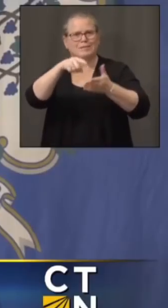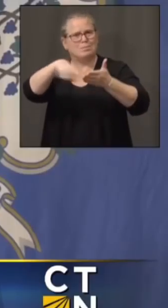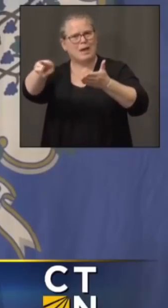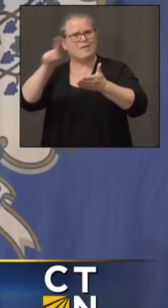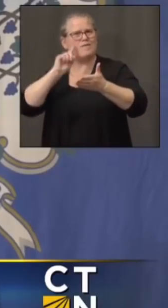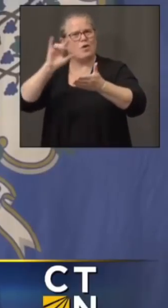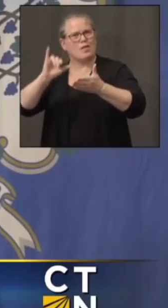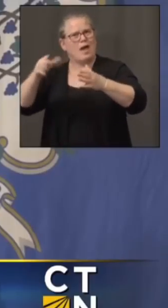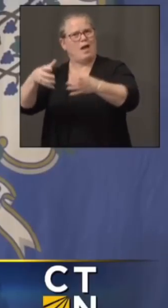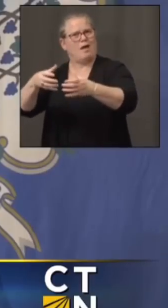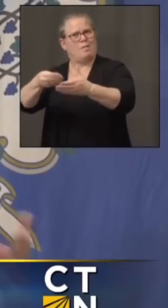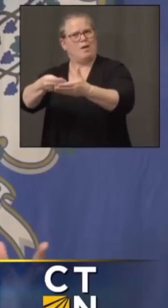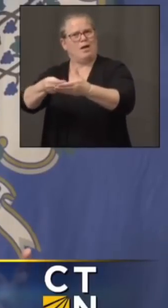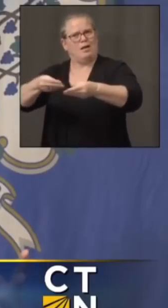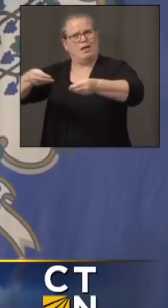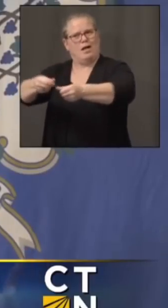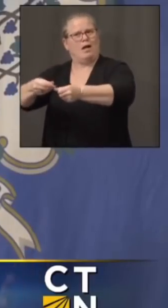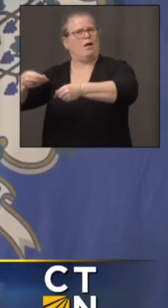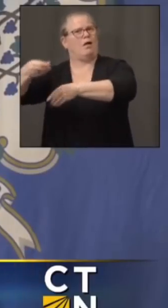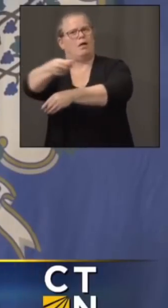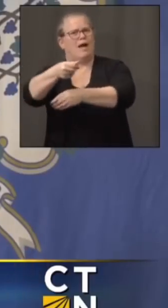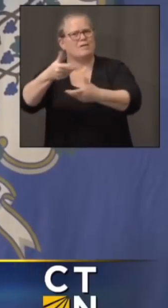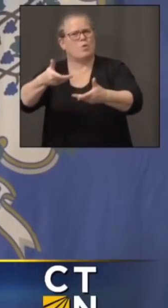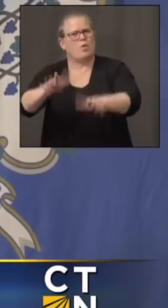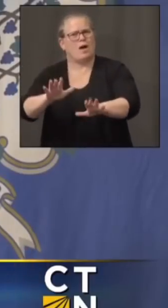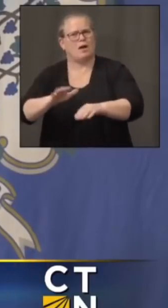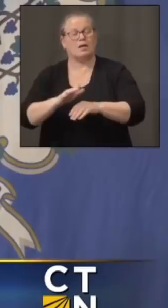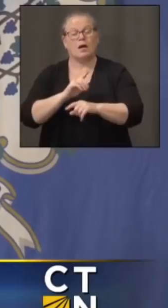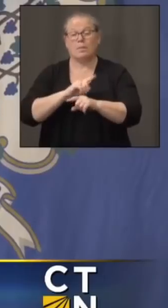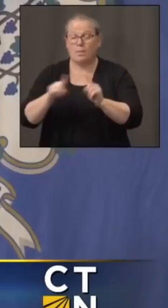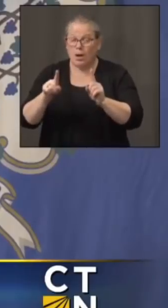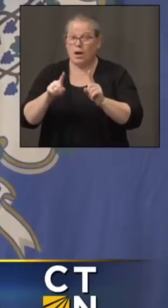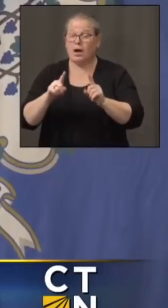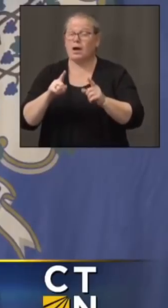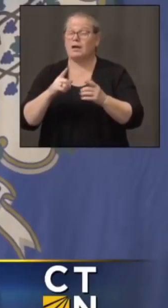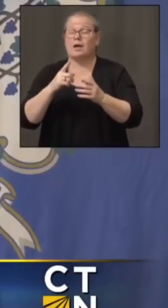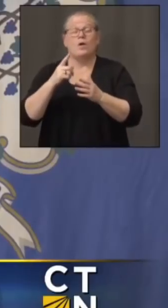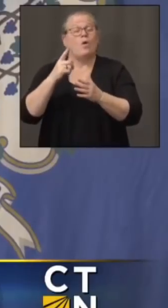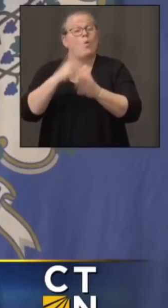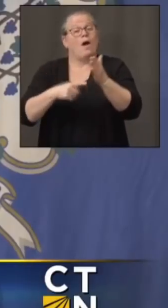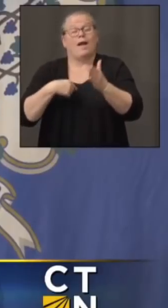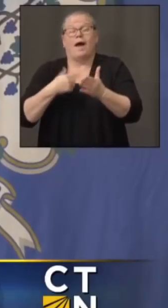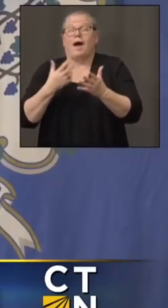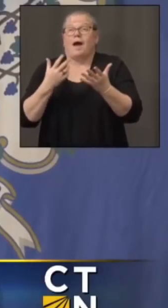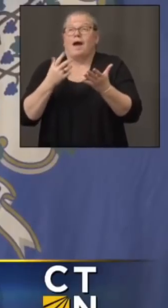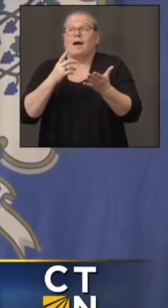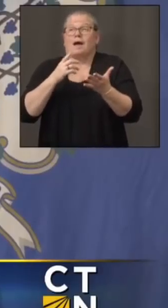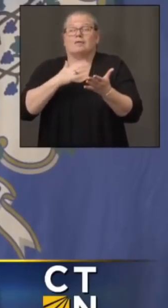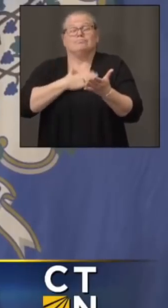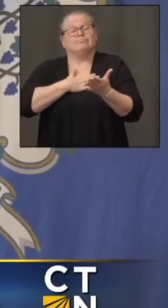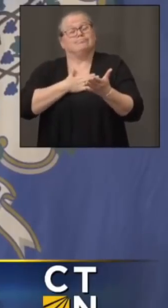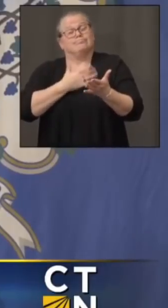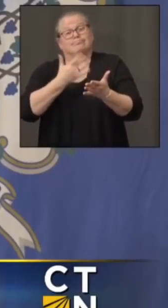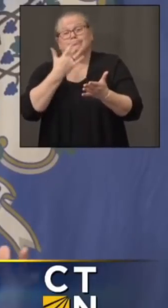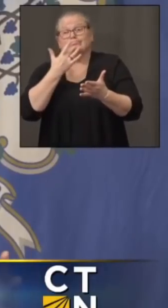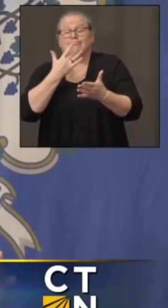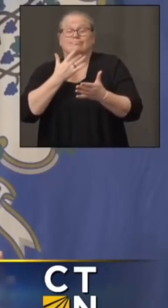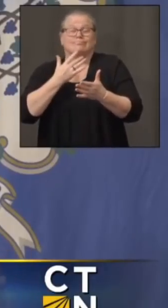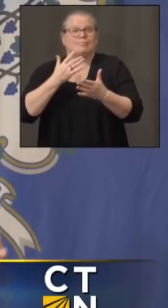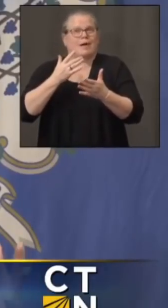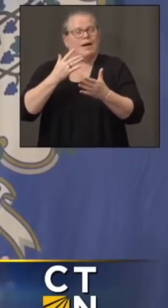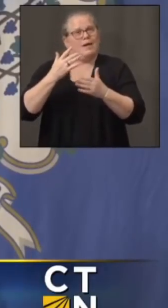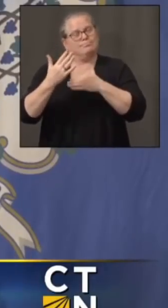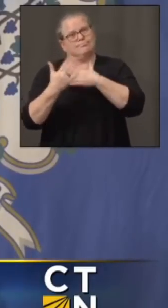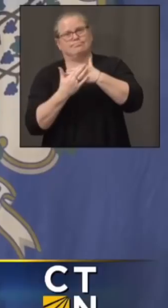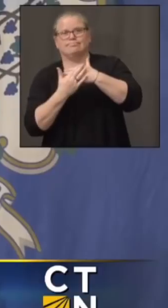up. What I love about it is it's a wake-up call. Here we are again, in the middle of a pandemic, the importance of health, the importance of